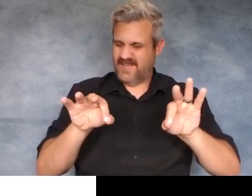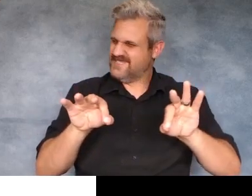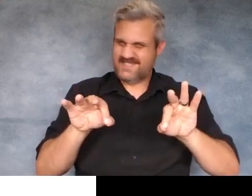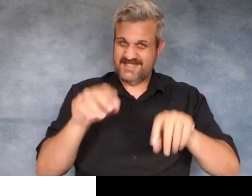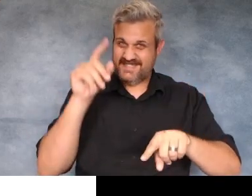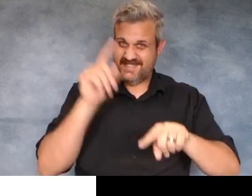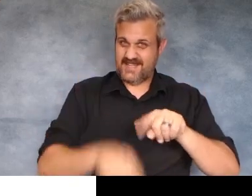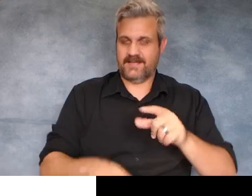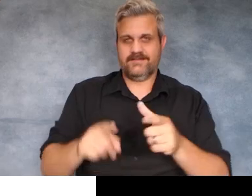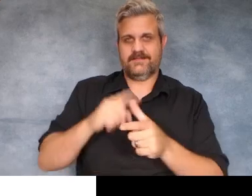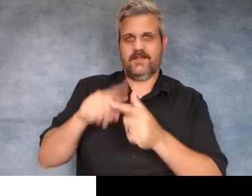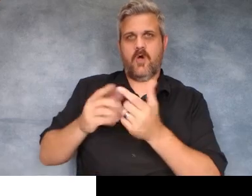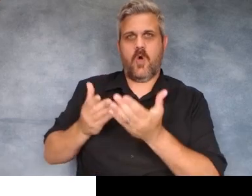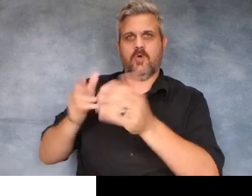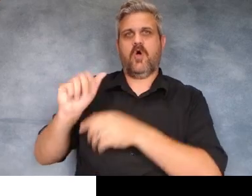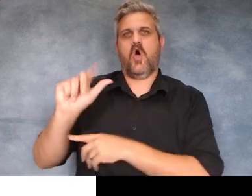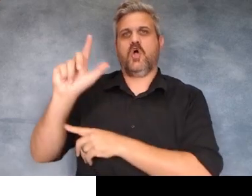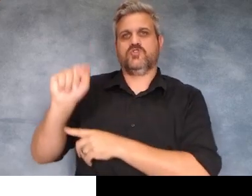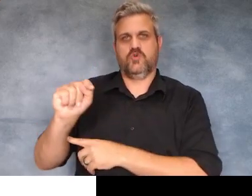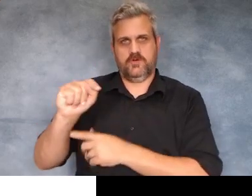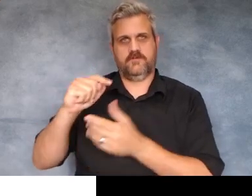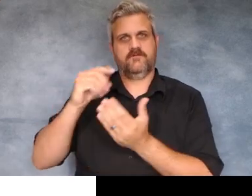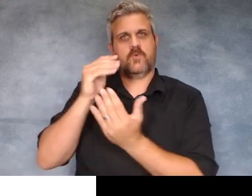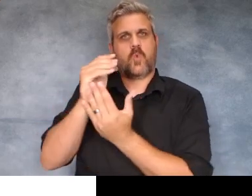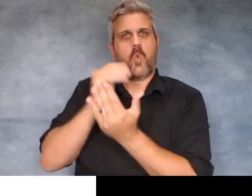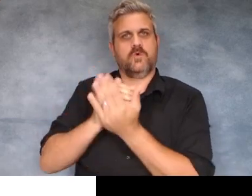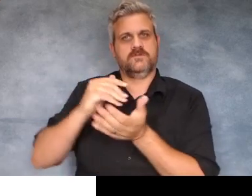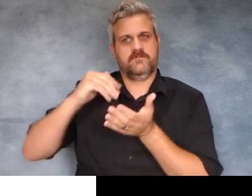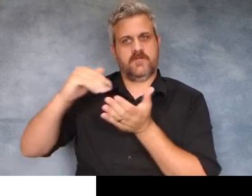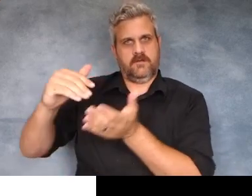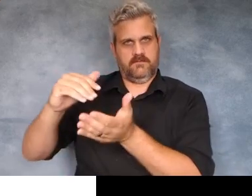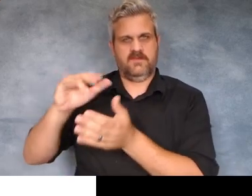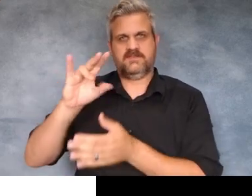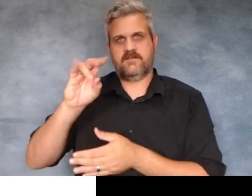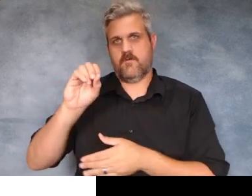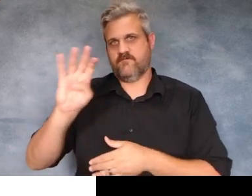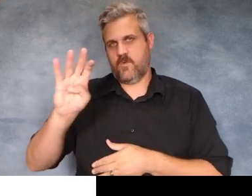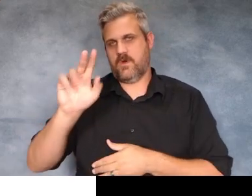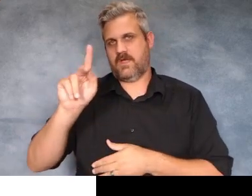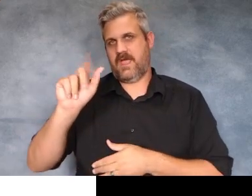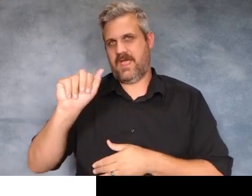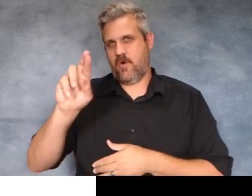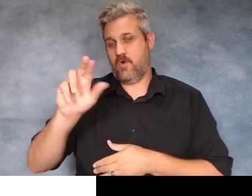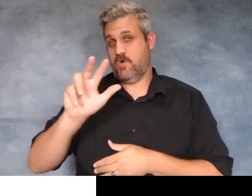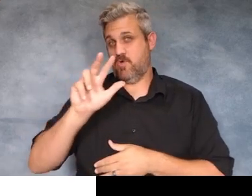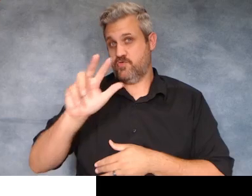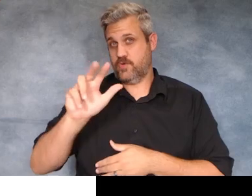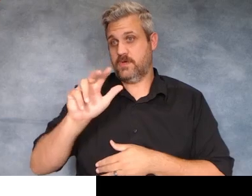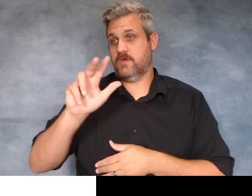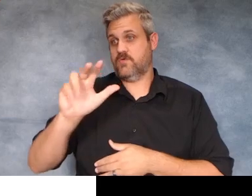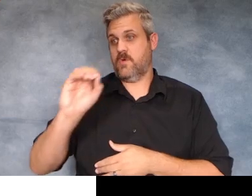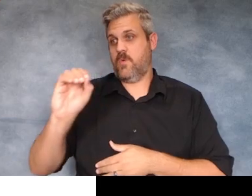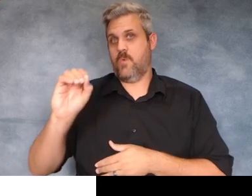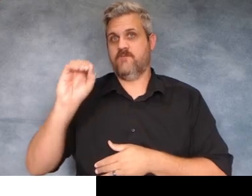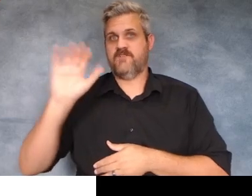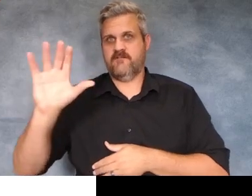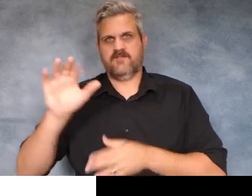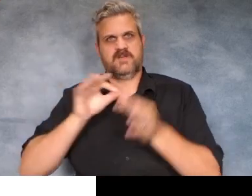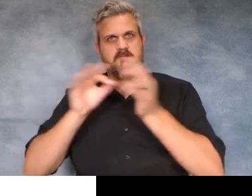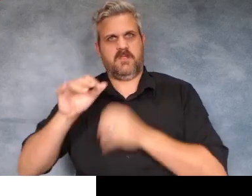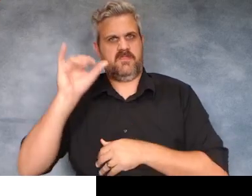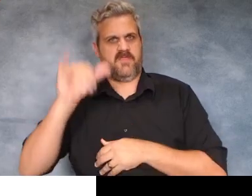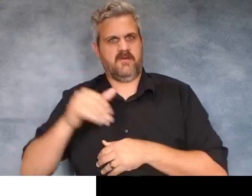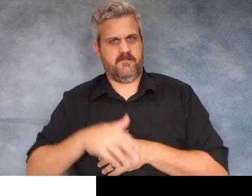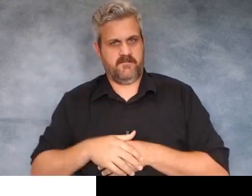of study must be offered, as stated in 704 KAR 305. Students